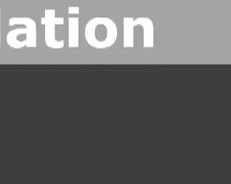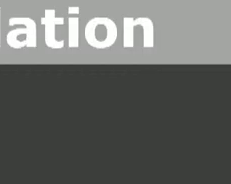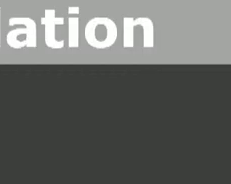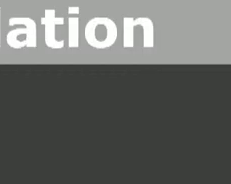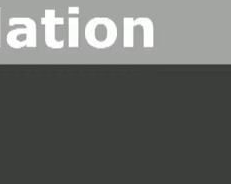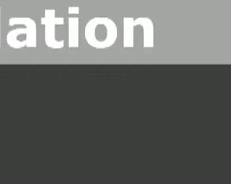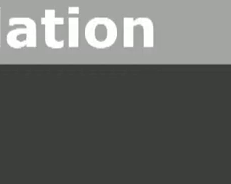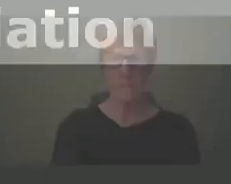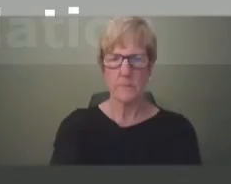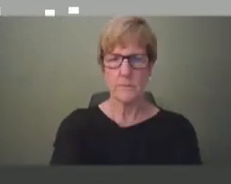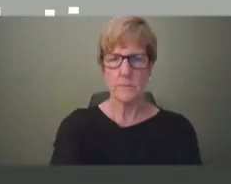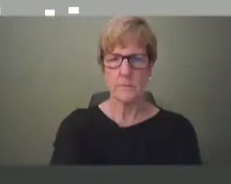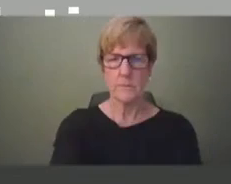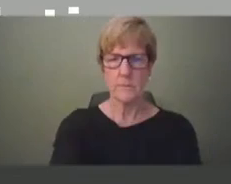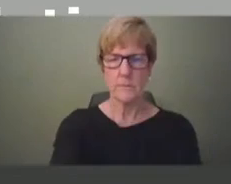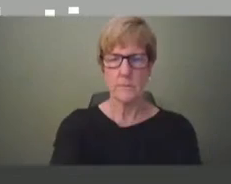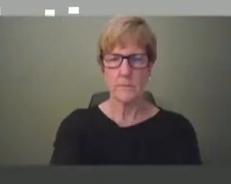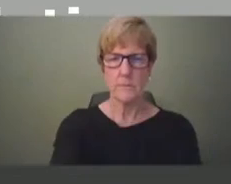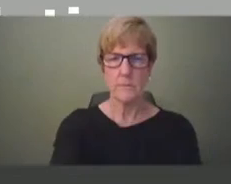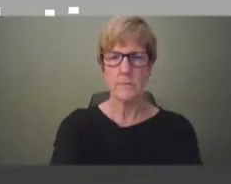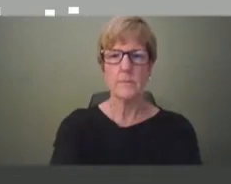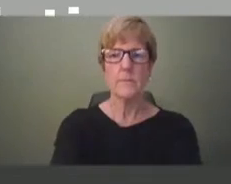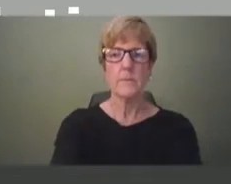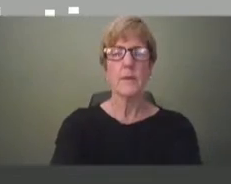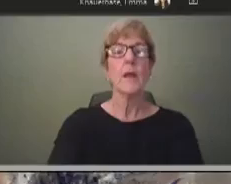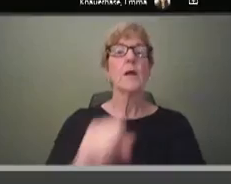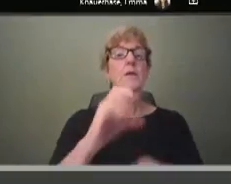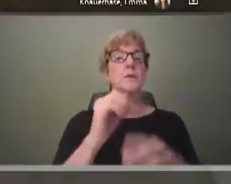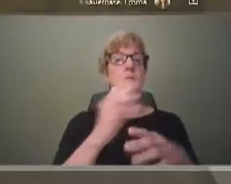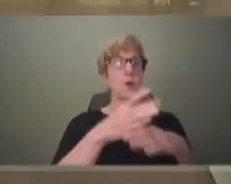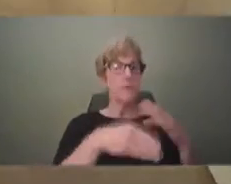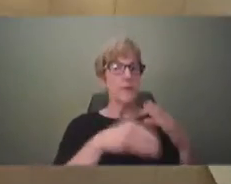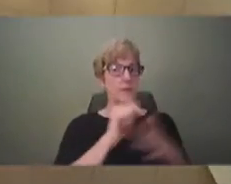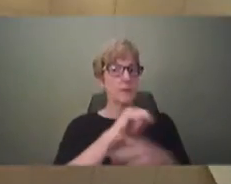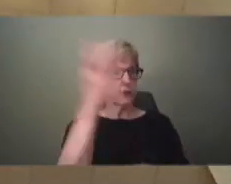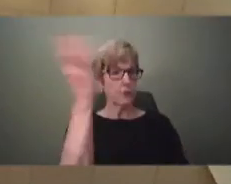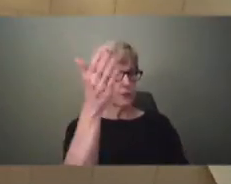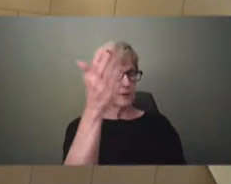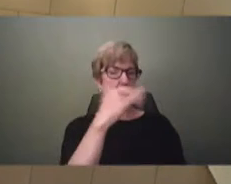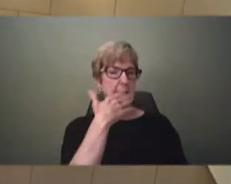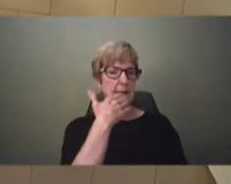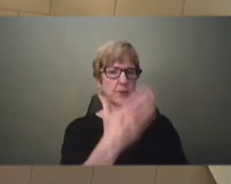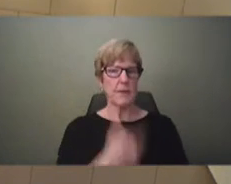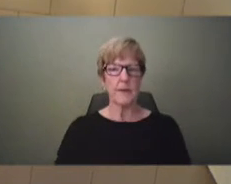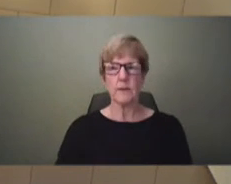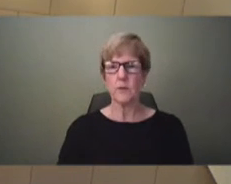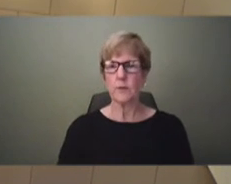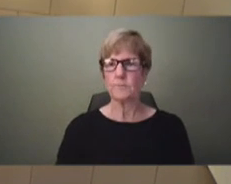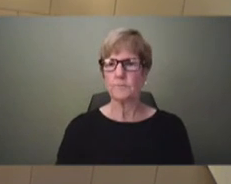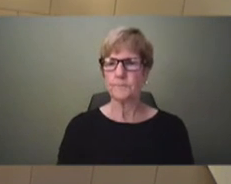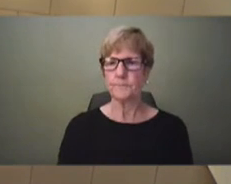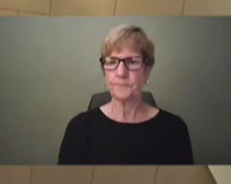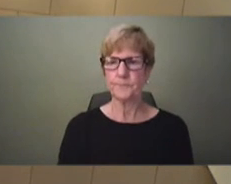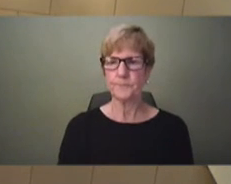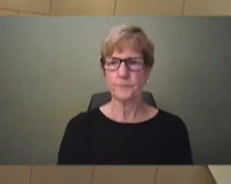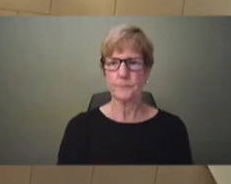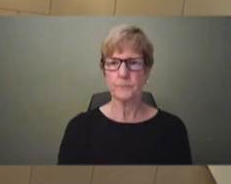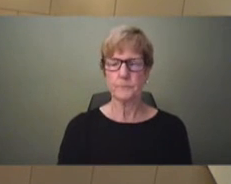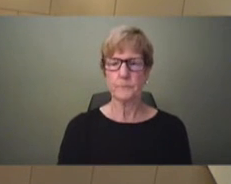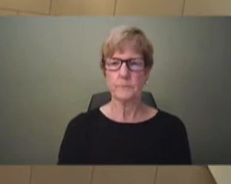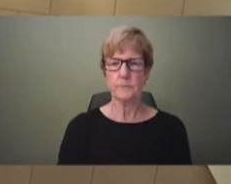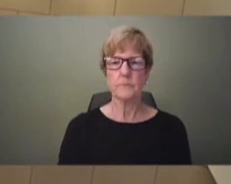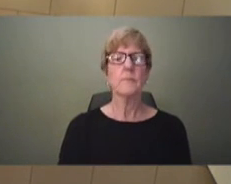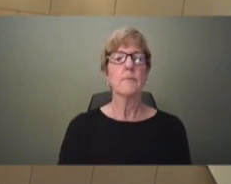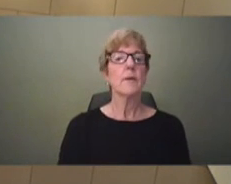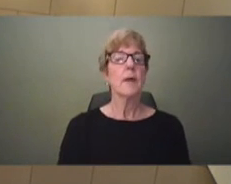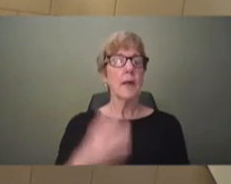Rampart station so we'll be happy to take any questions following the petitioner's presentation thank you m MC you have three minutes thank you mayor proam members of council members of